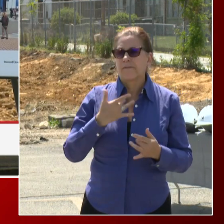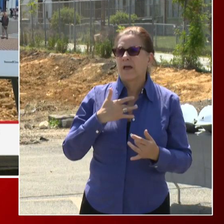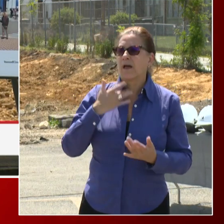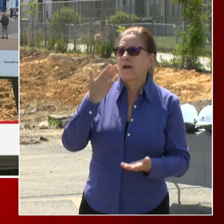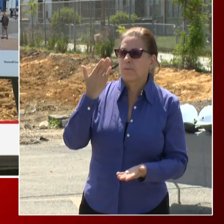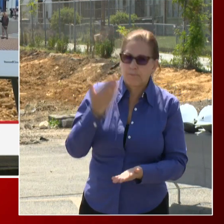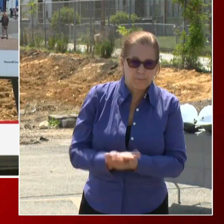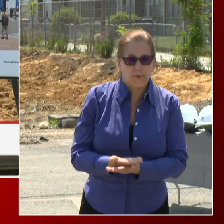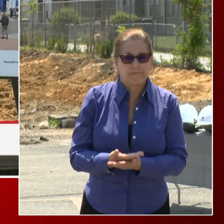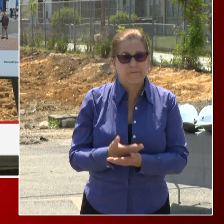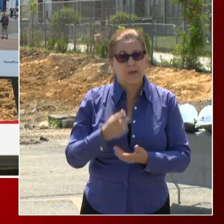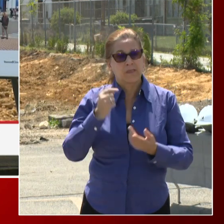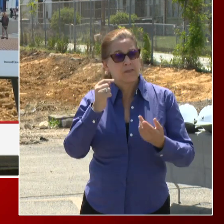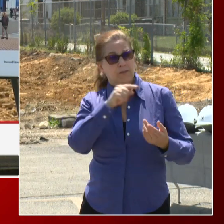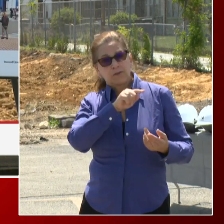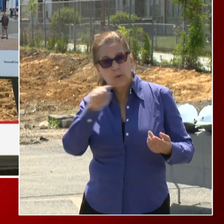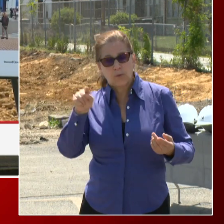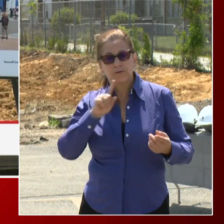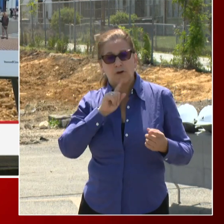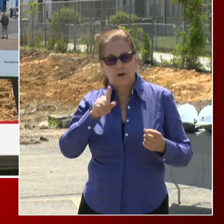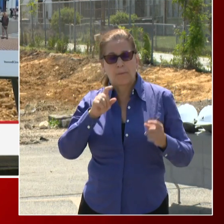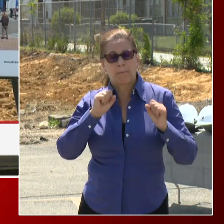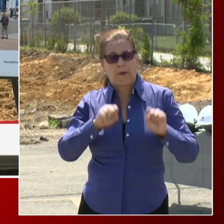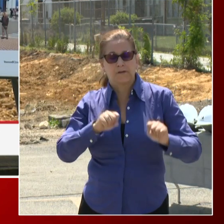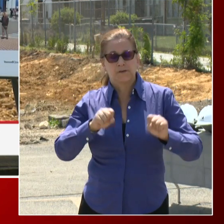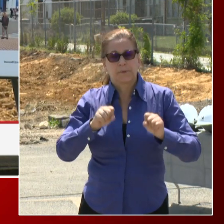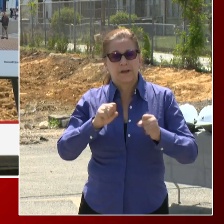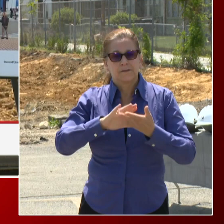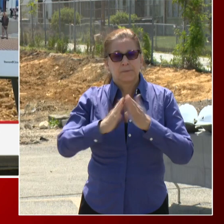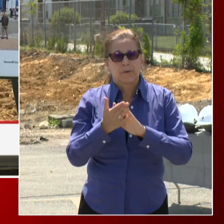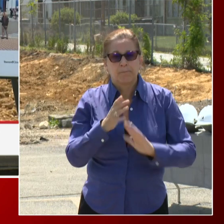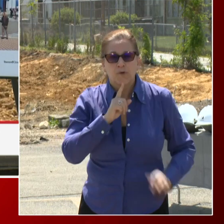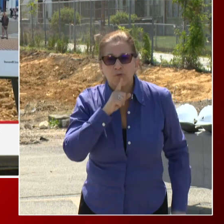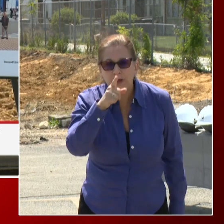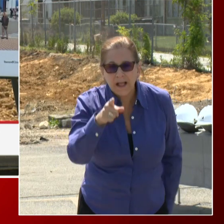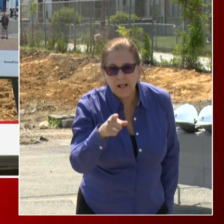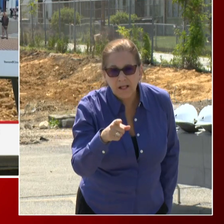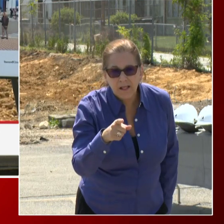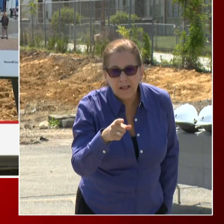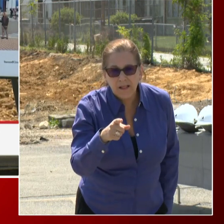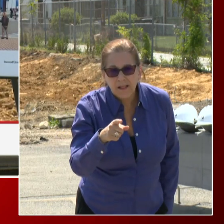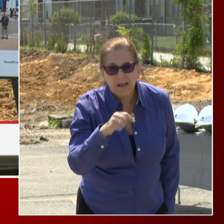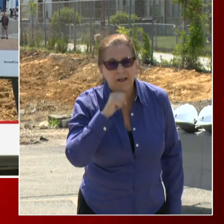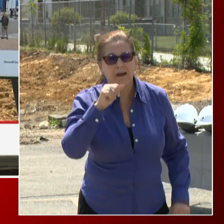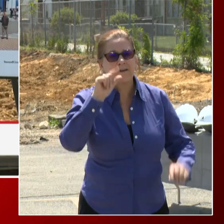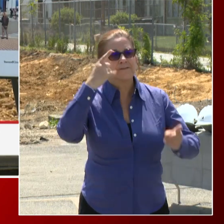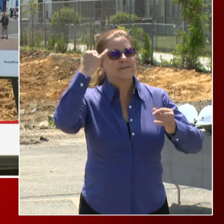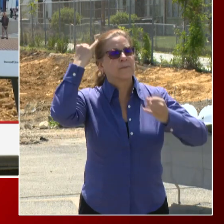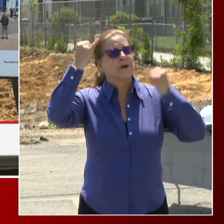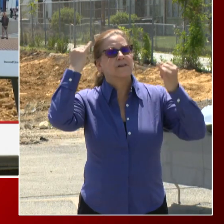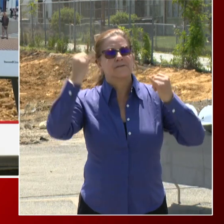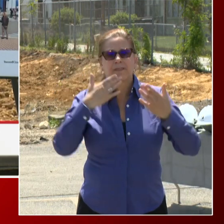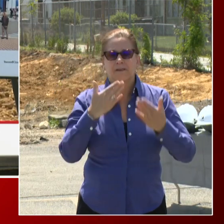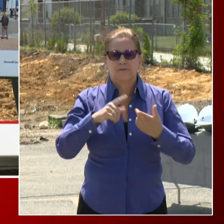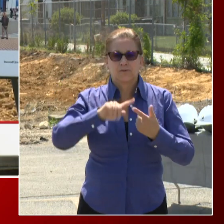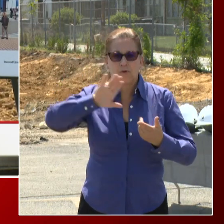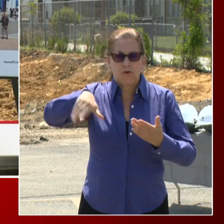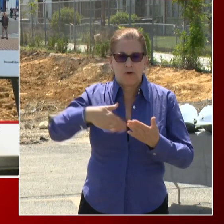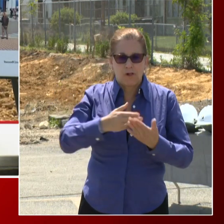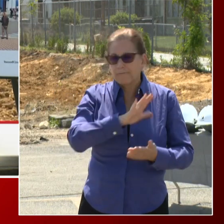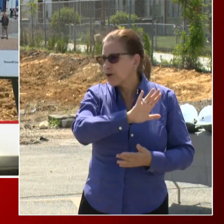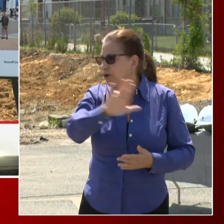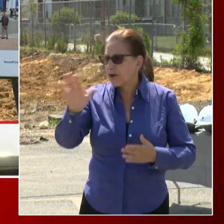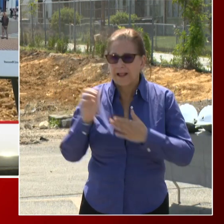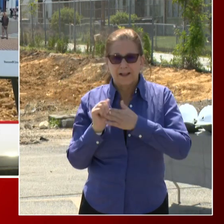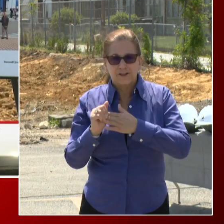and understanding between business folks, elected officials, and community leaders. This project simply